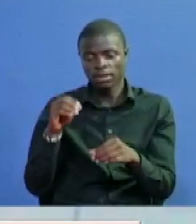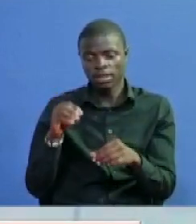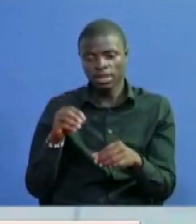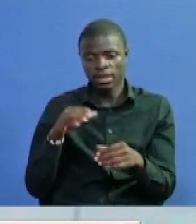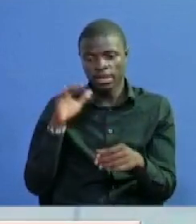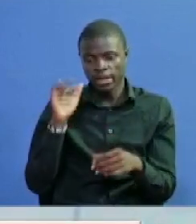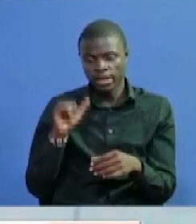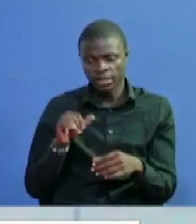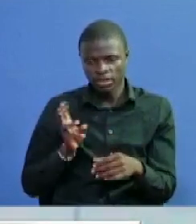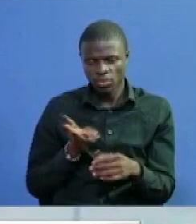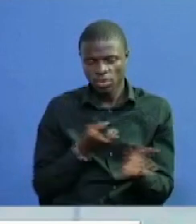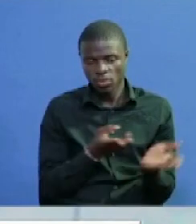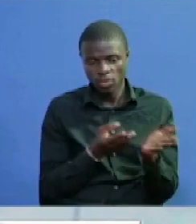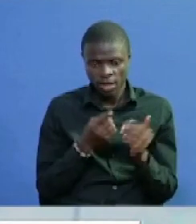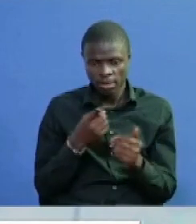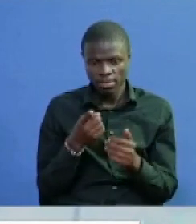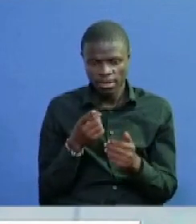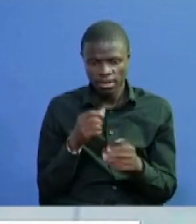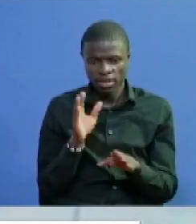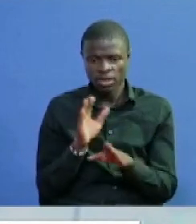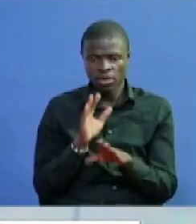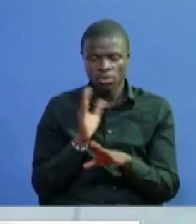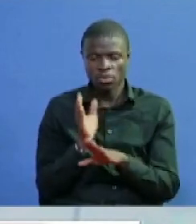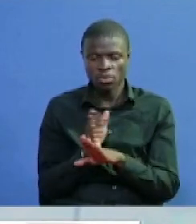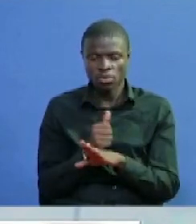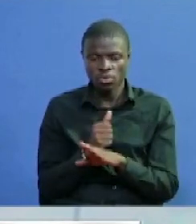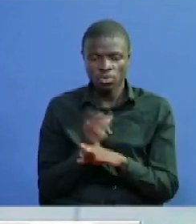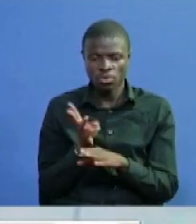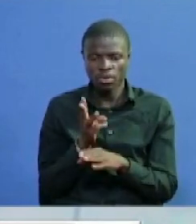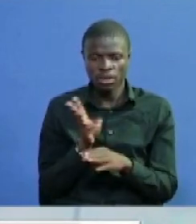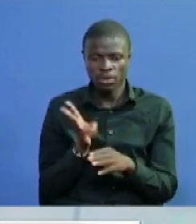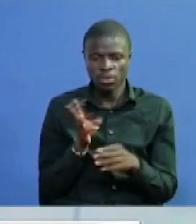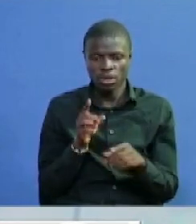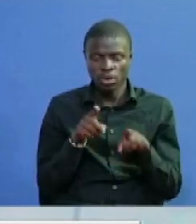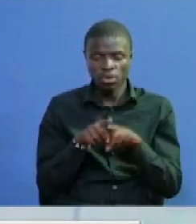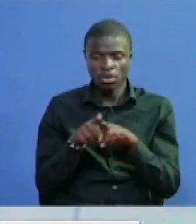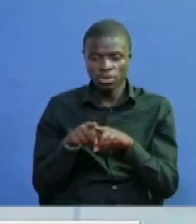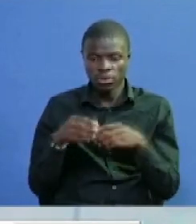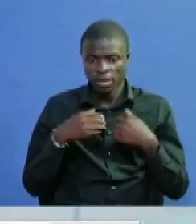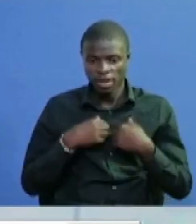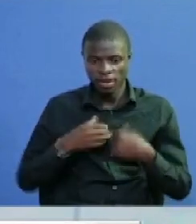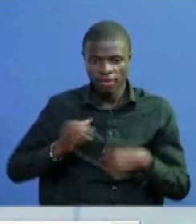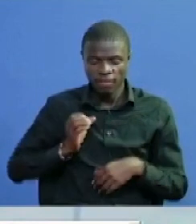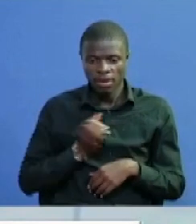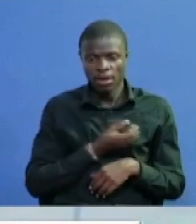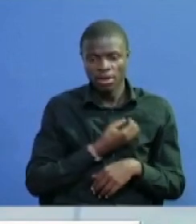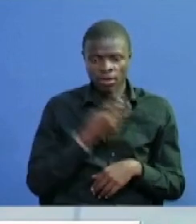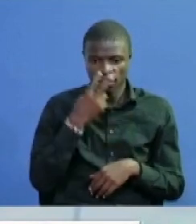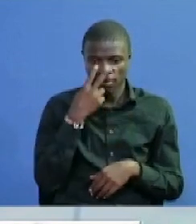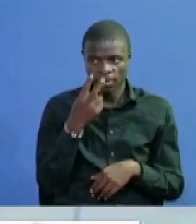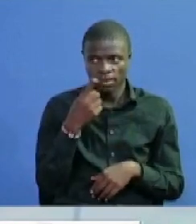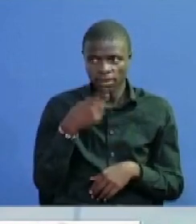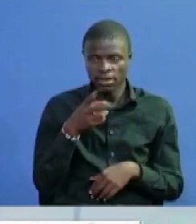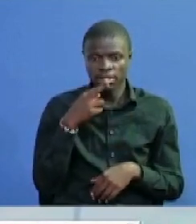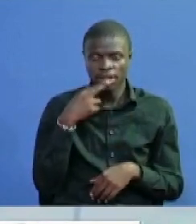this goodwill, but we also have our view. So you are already beginning to see that these are parties that